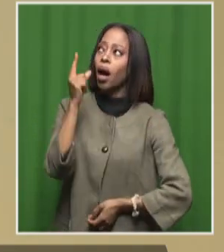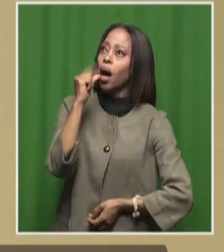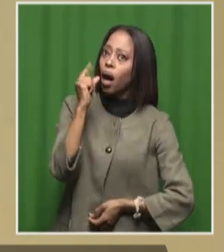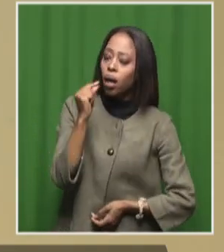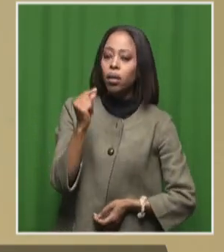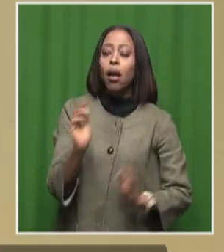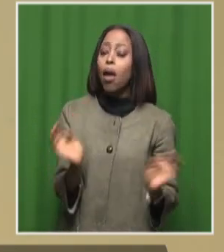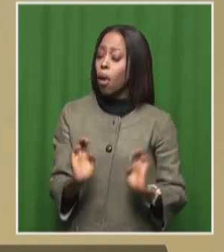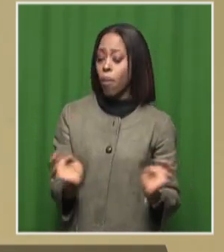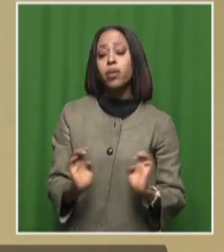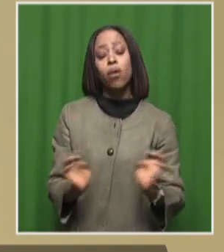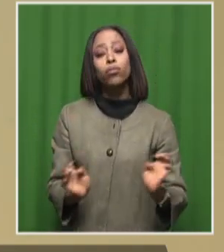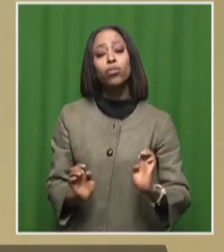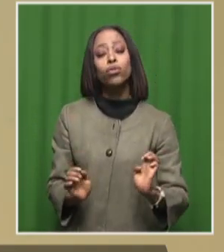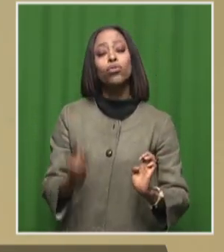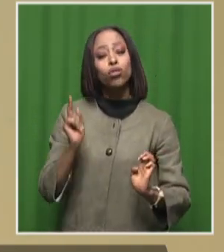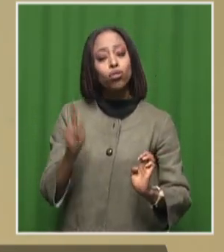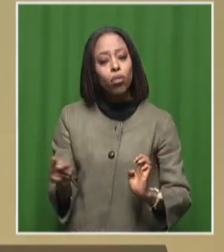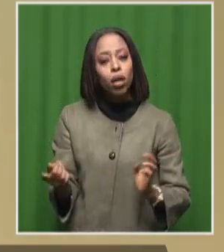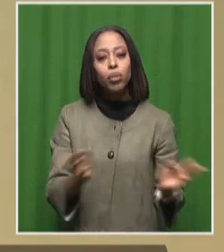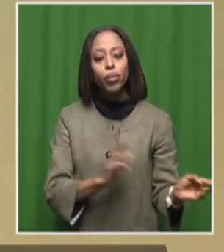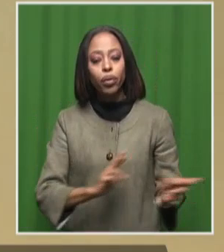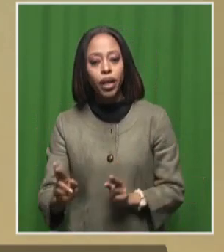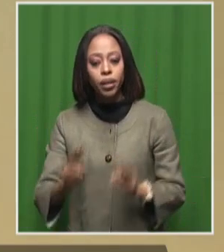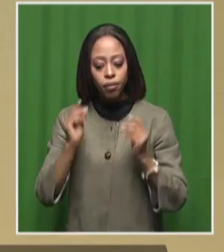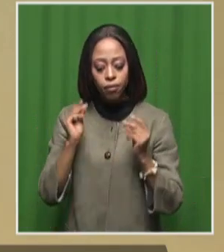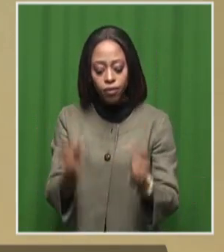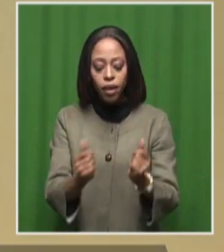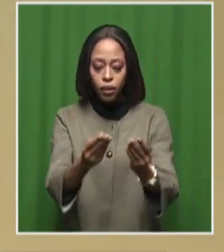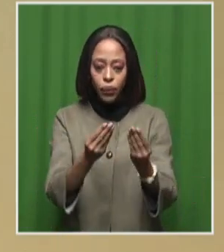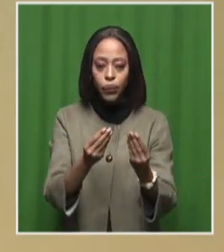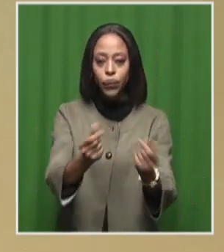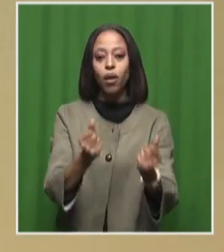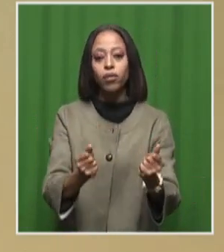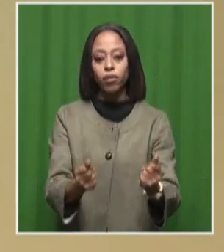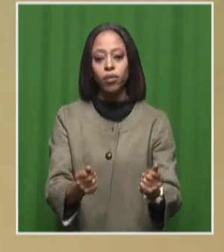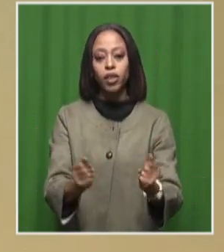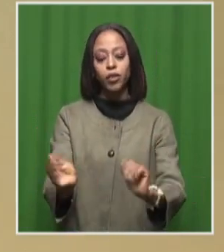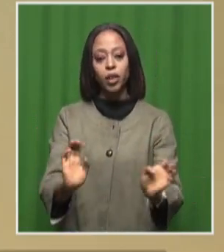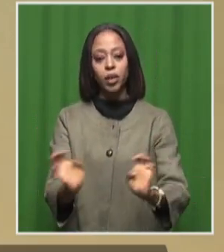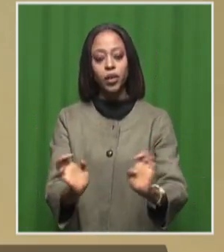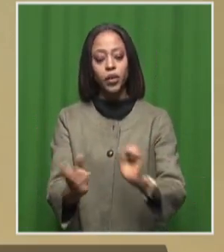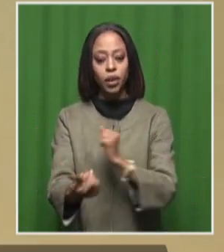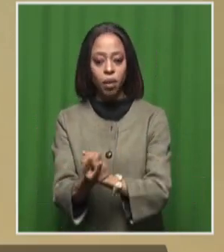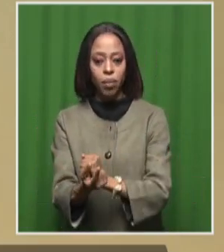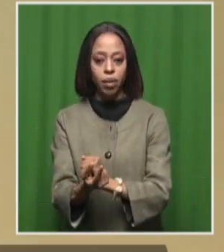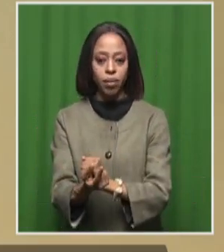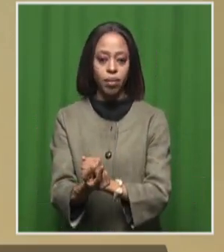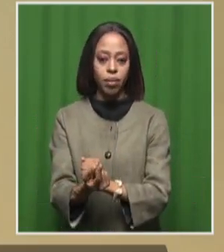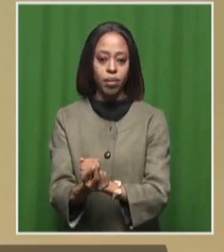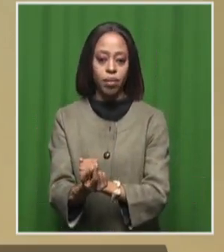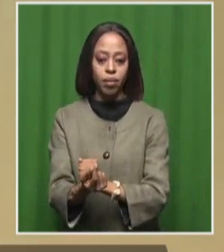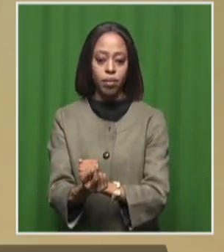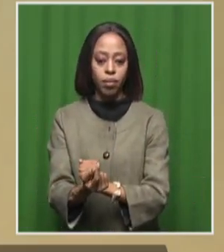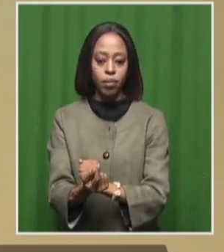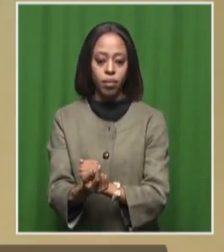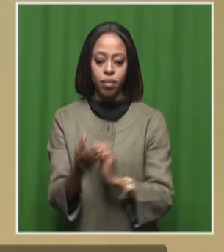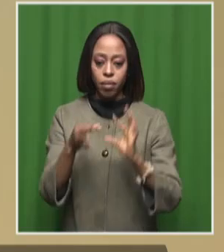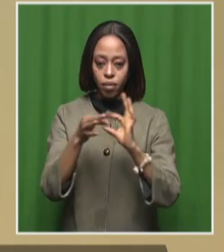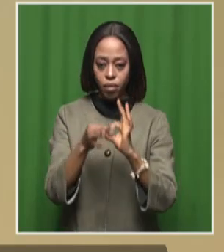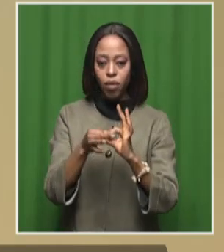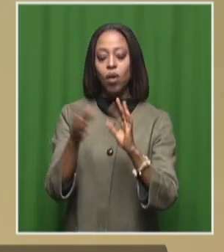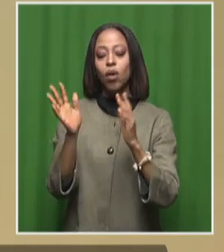to be prepared to respond on time on public health emergencies or other emergencies that are linked to